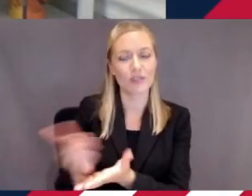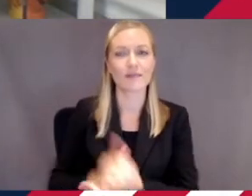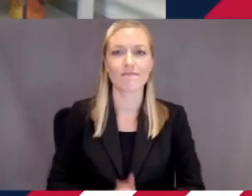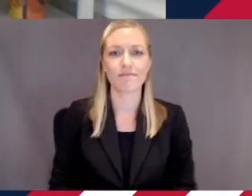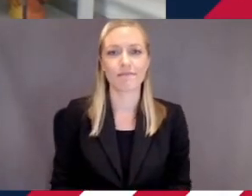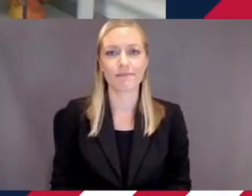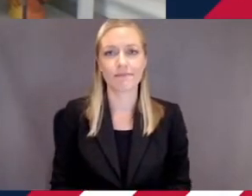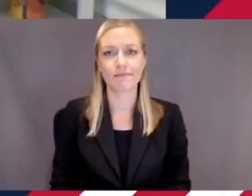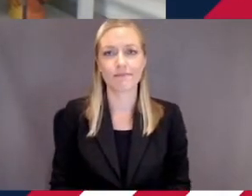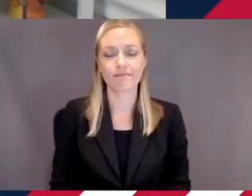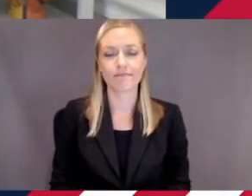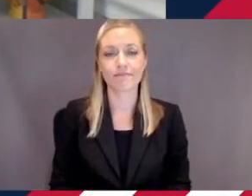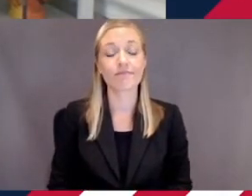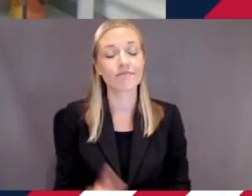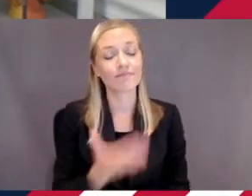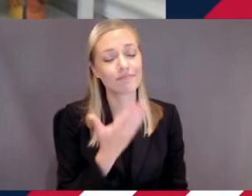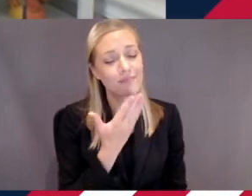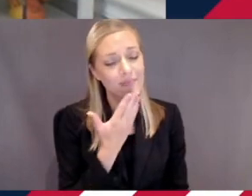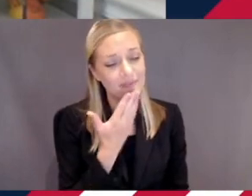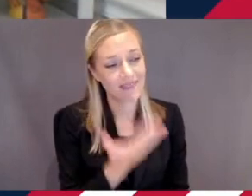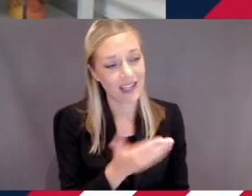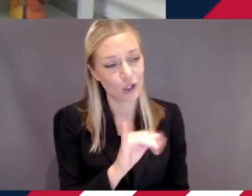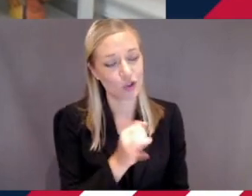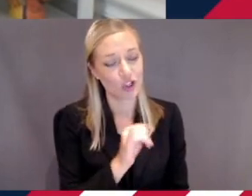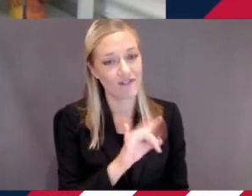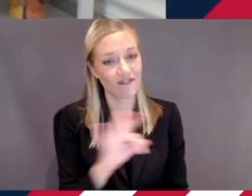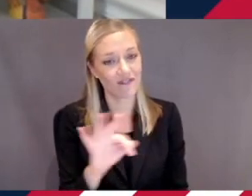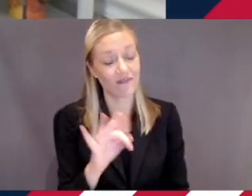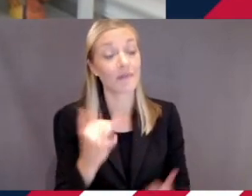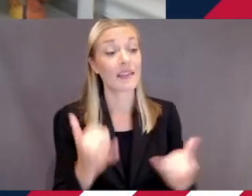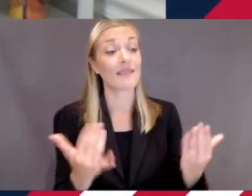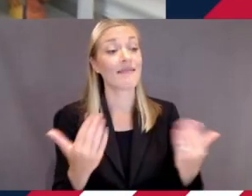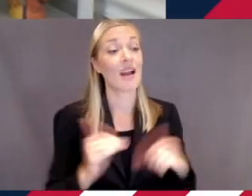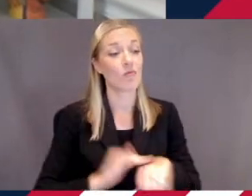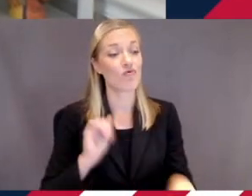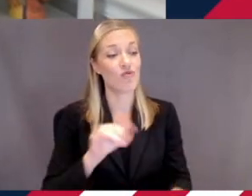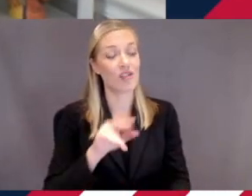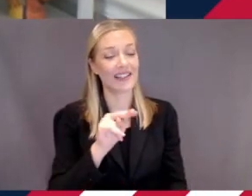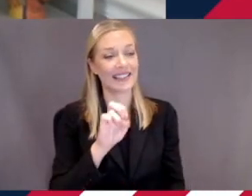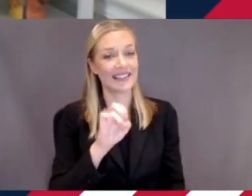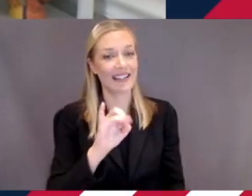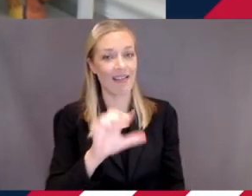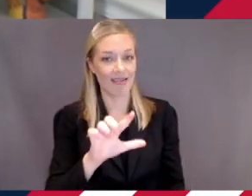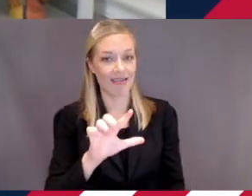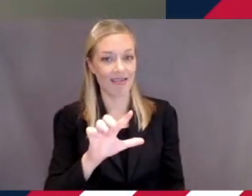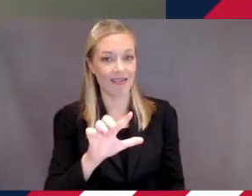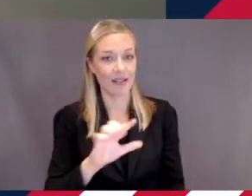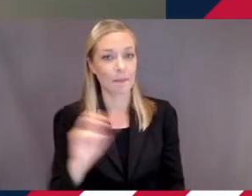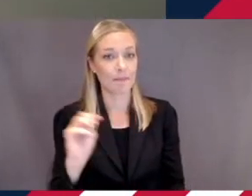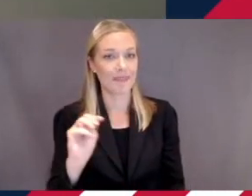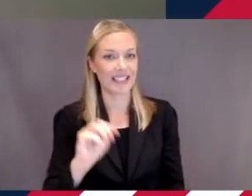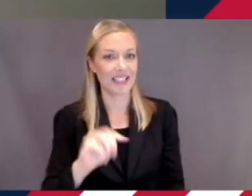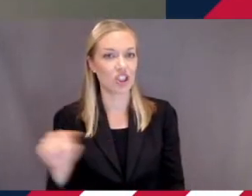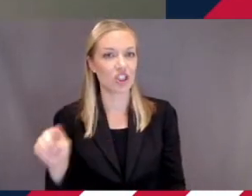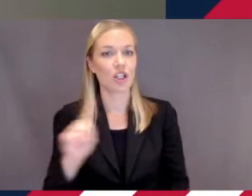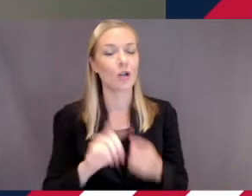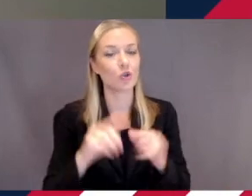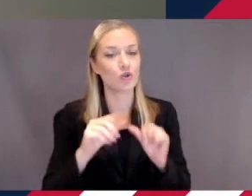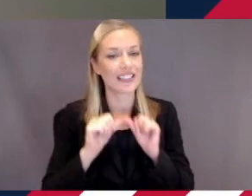Thank you, Jeff. I will now call on Neil Makija to continue discussion. Mr.